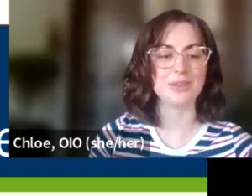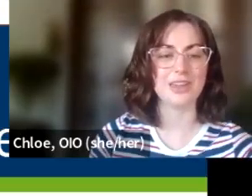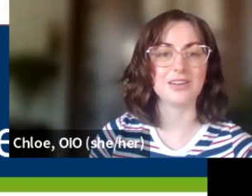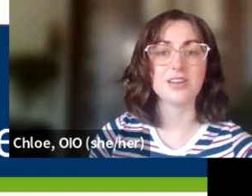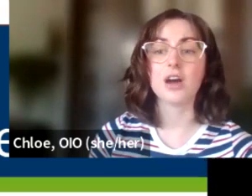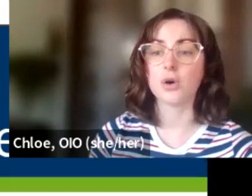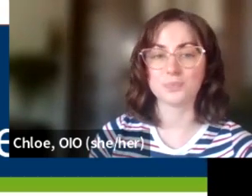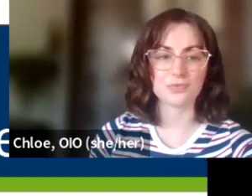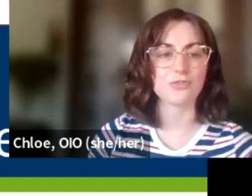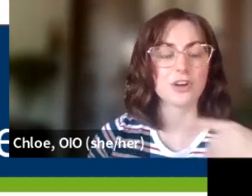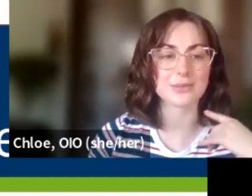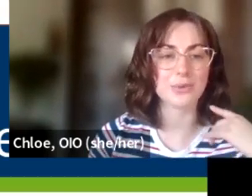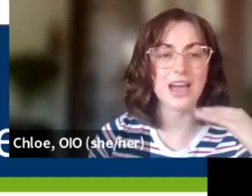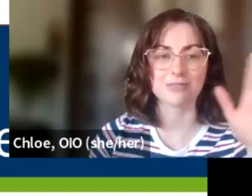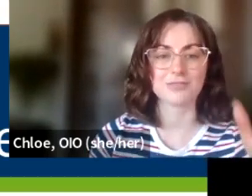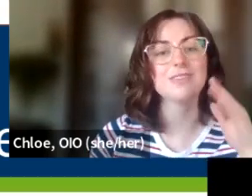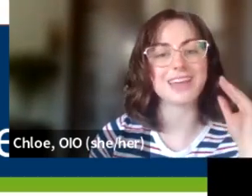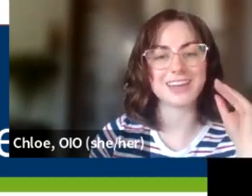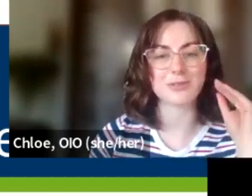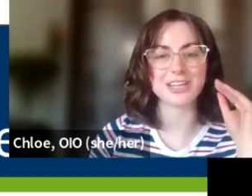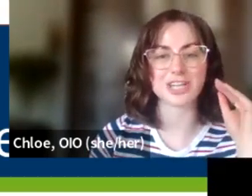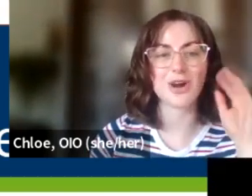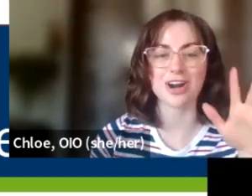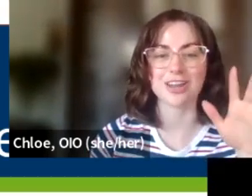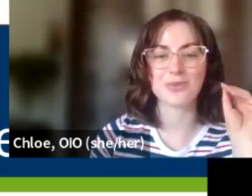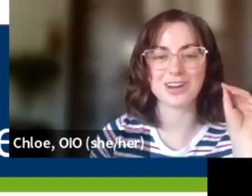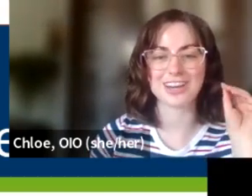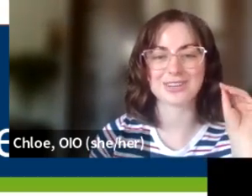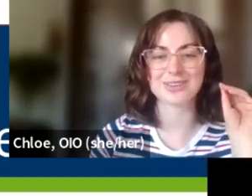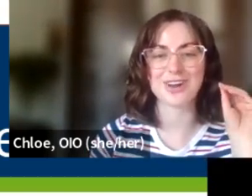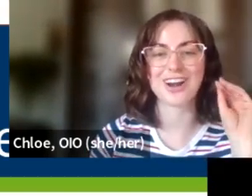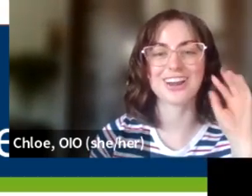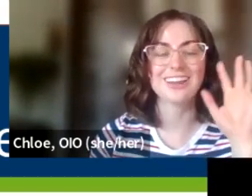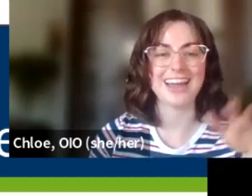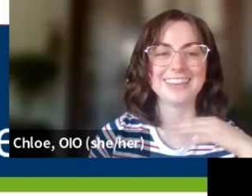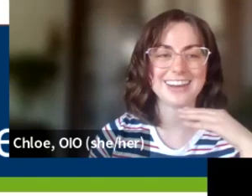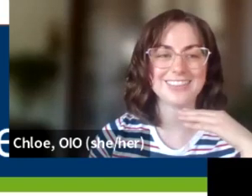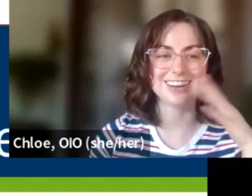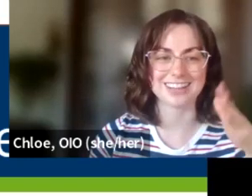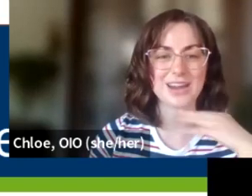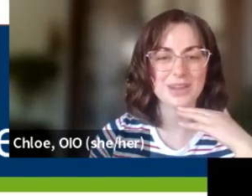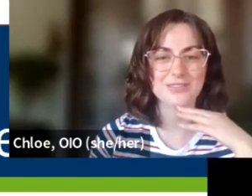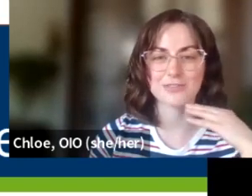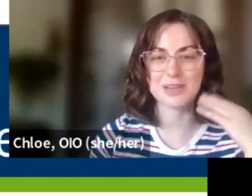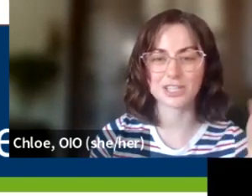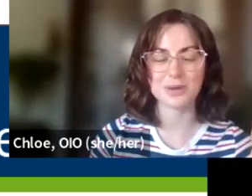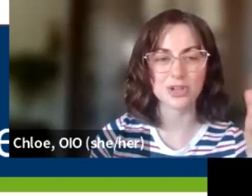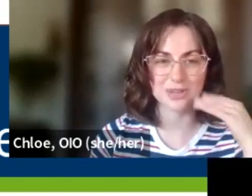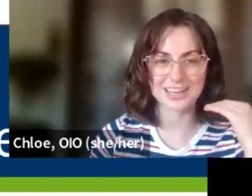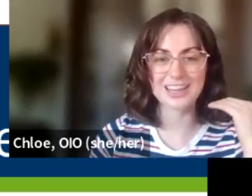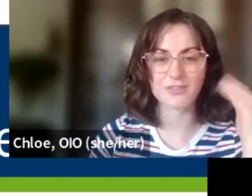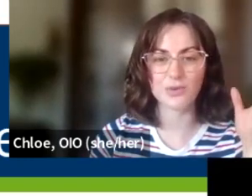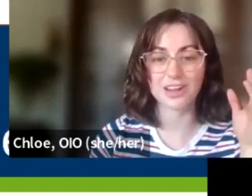we will be, first we have information about ARC if you want to connect with ARC. And then on the next slide, we have information